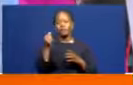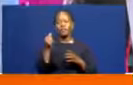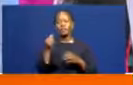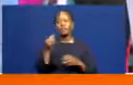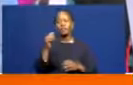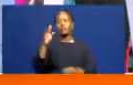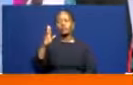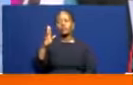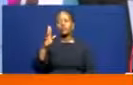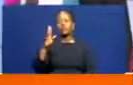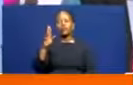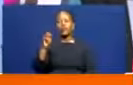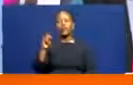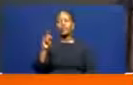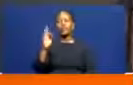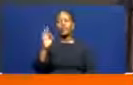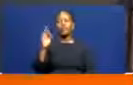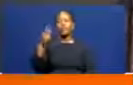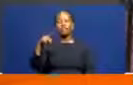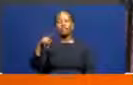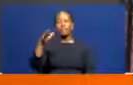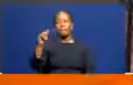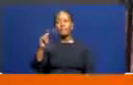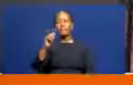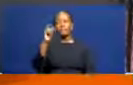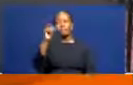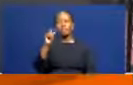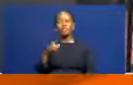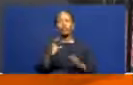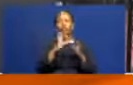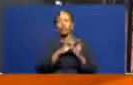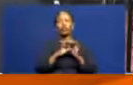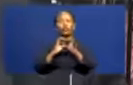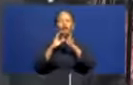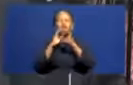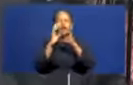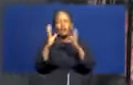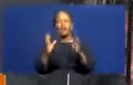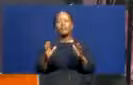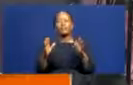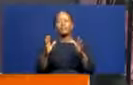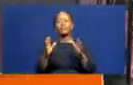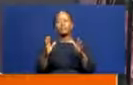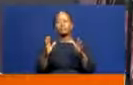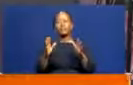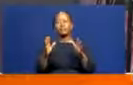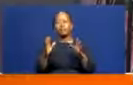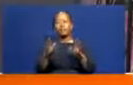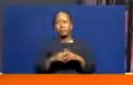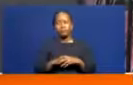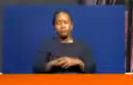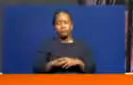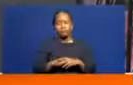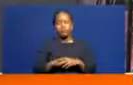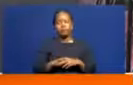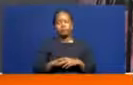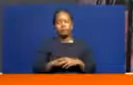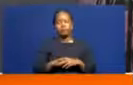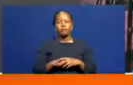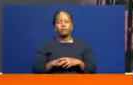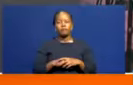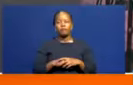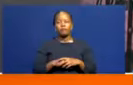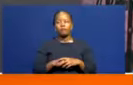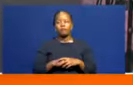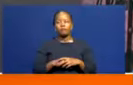UNFPA here. This UNFPA. Director. Yeah, UNFPA Regional Director Lydia Zigomo. The contributions for the awards. Thank you.